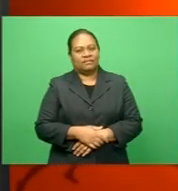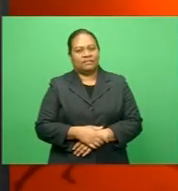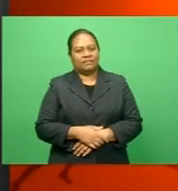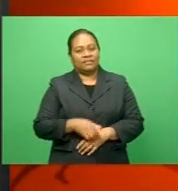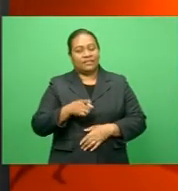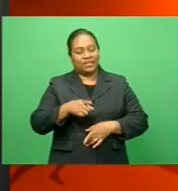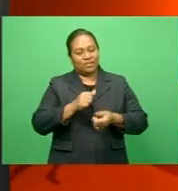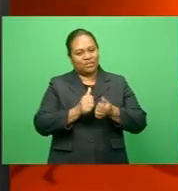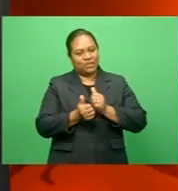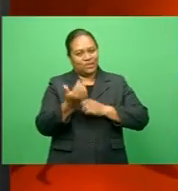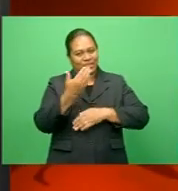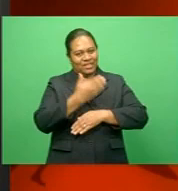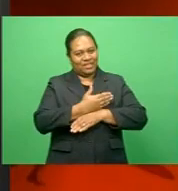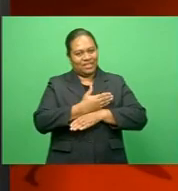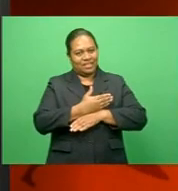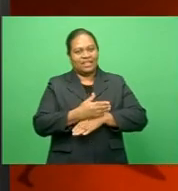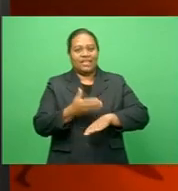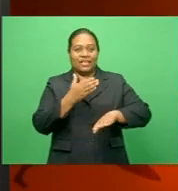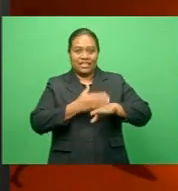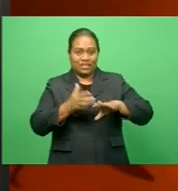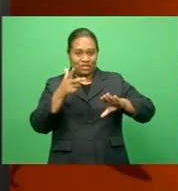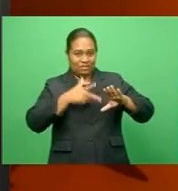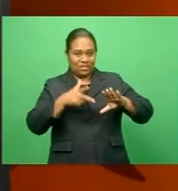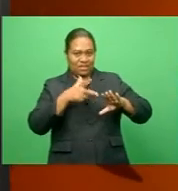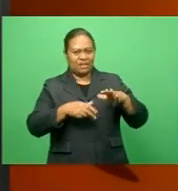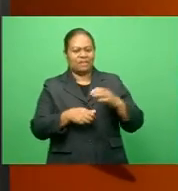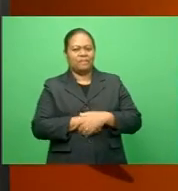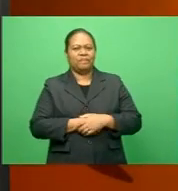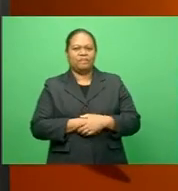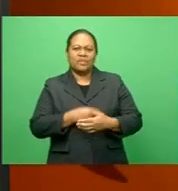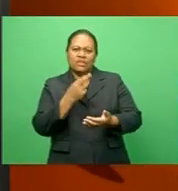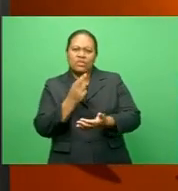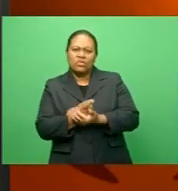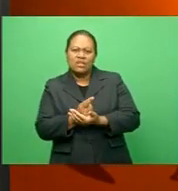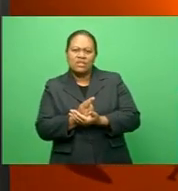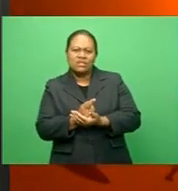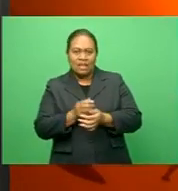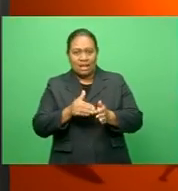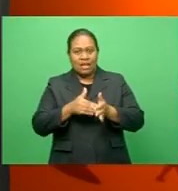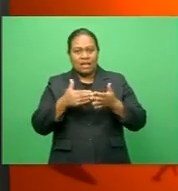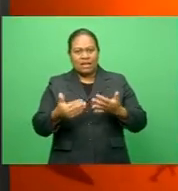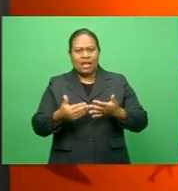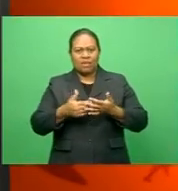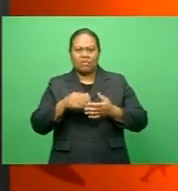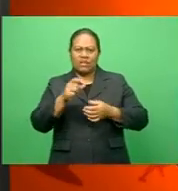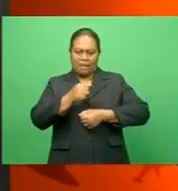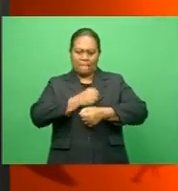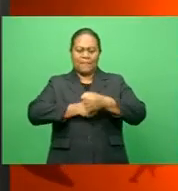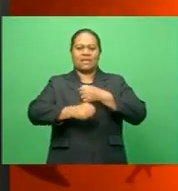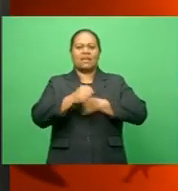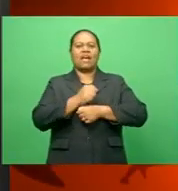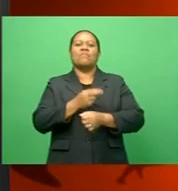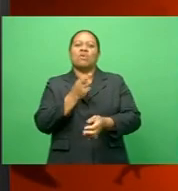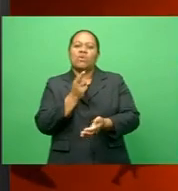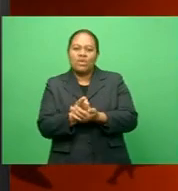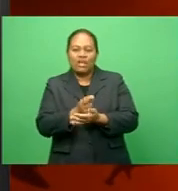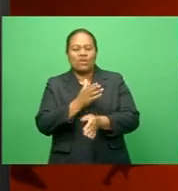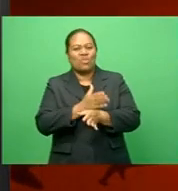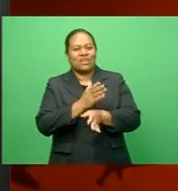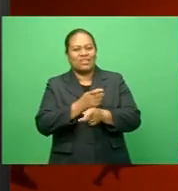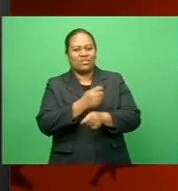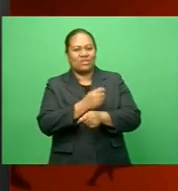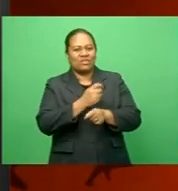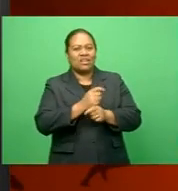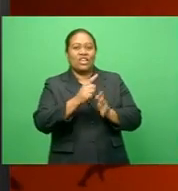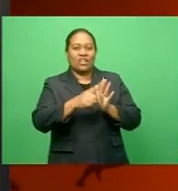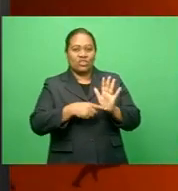That's it from sports tonight. Coming up in new media, virtual reality becoming a real work tool. Jackie Spate joins